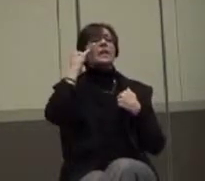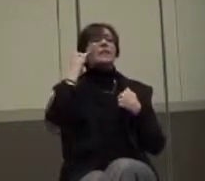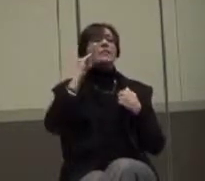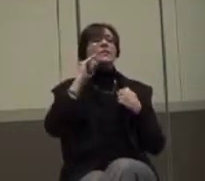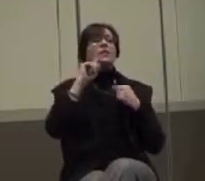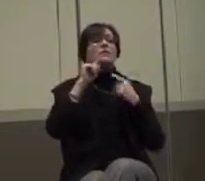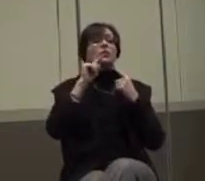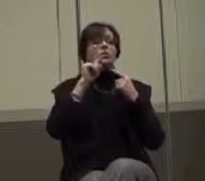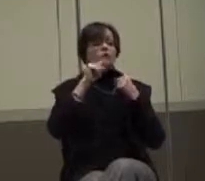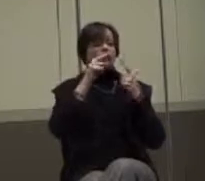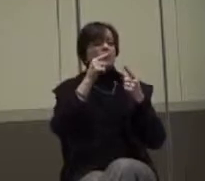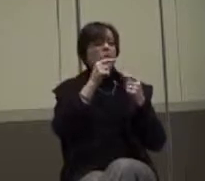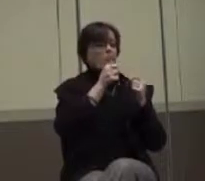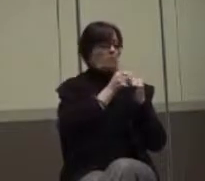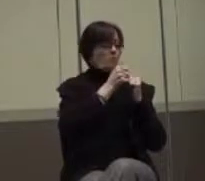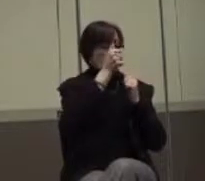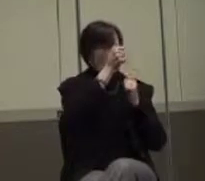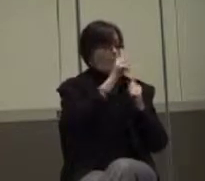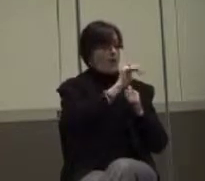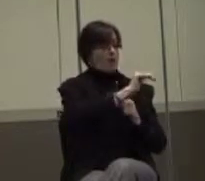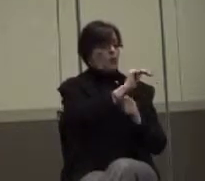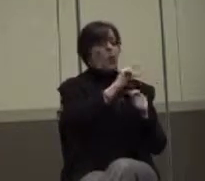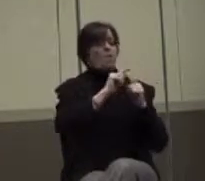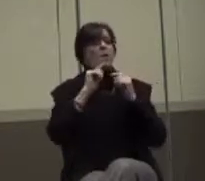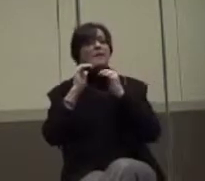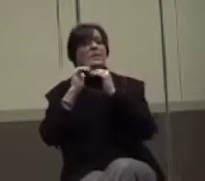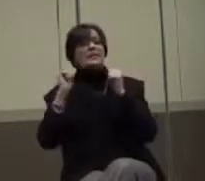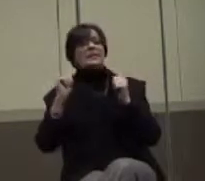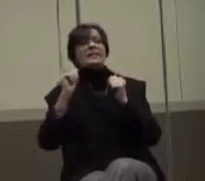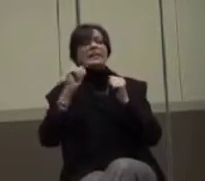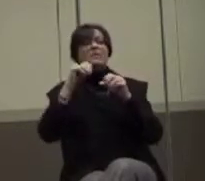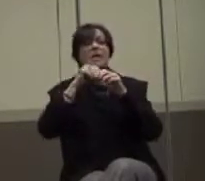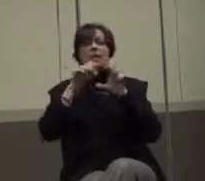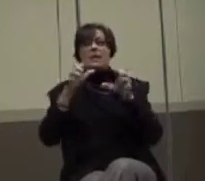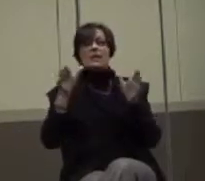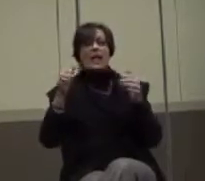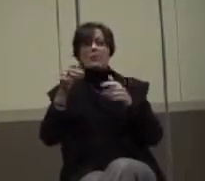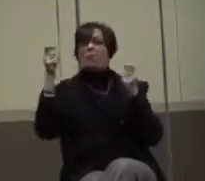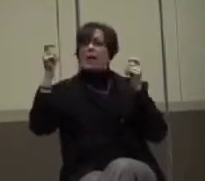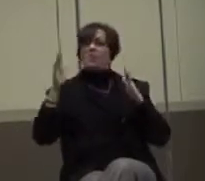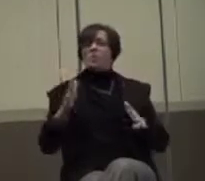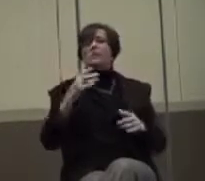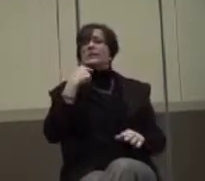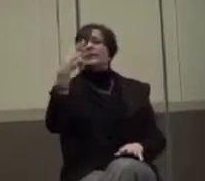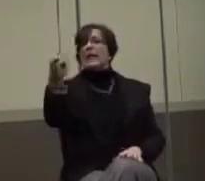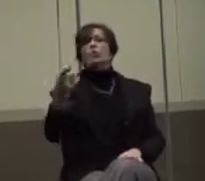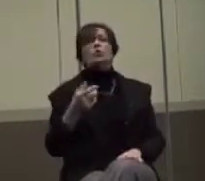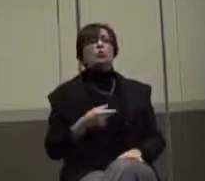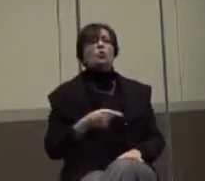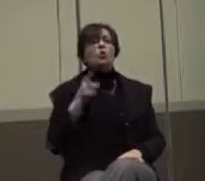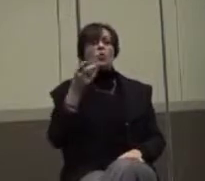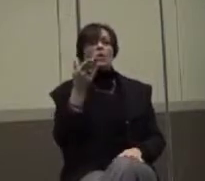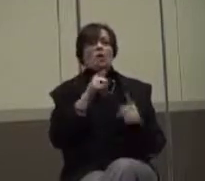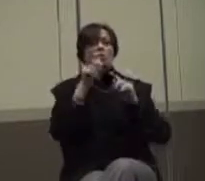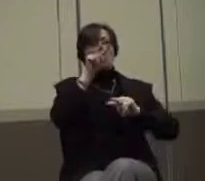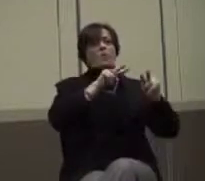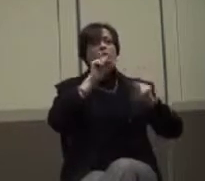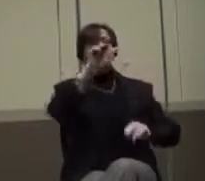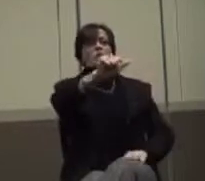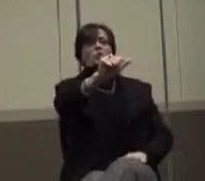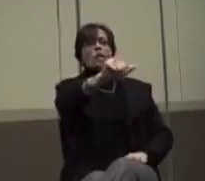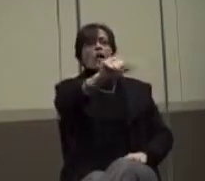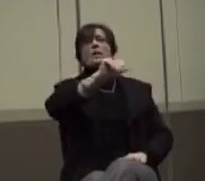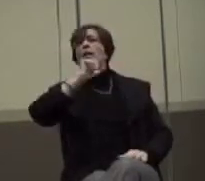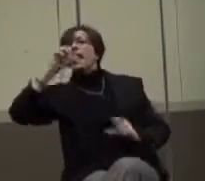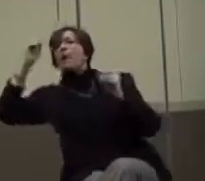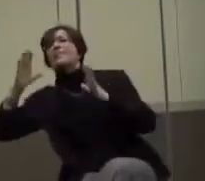child. You go down to the system that's going on in the classroom. And the administrators say to you, you're there to observe the child, not the teacher, not